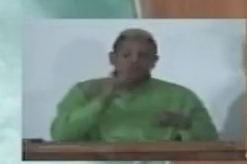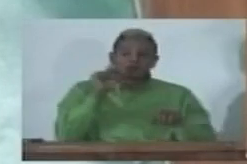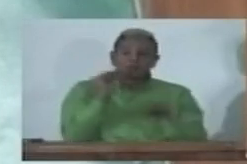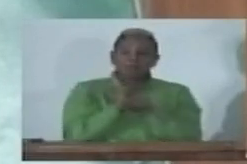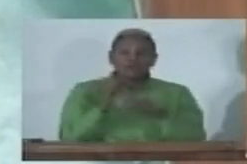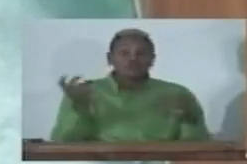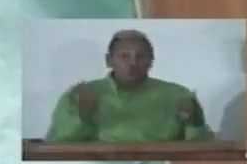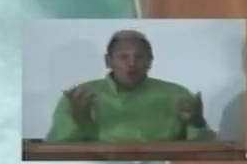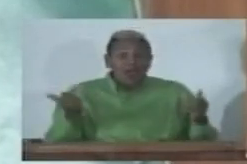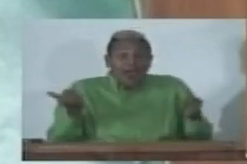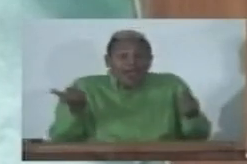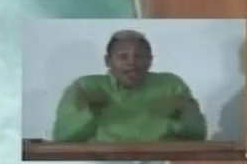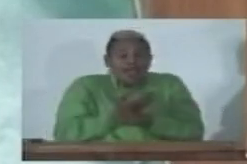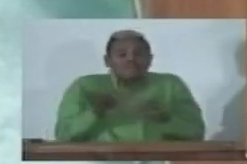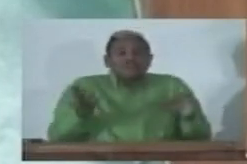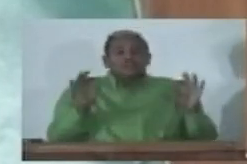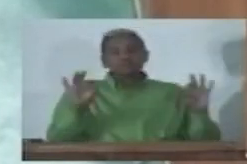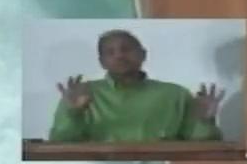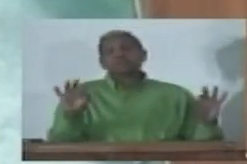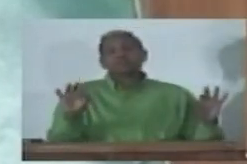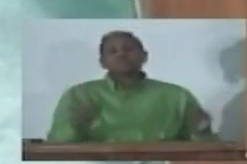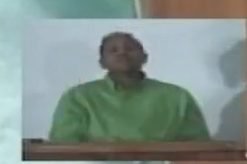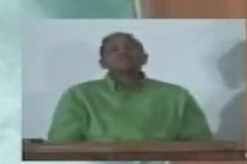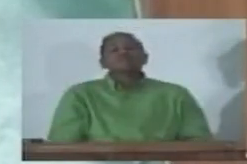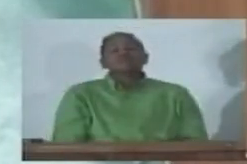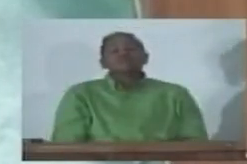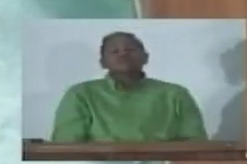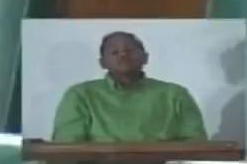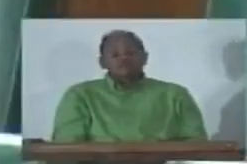ensure everything is in place. Now,